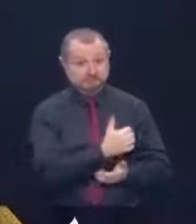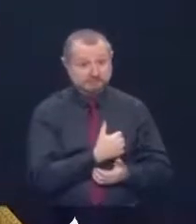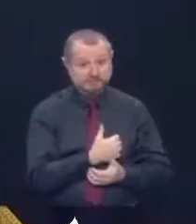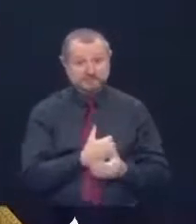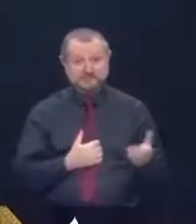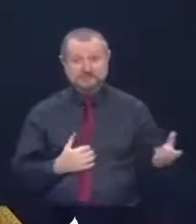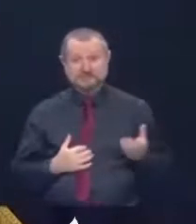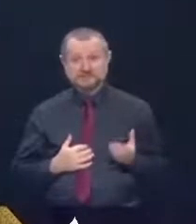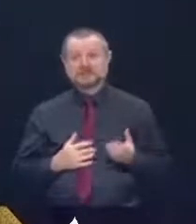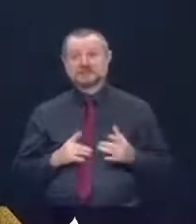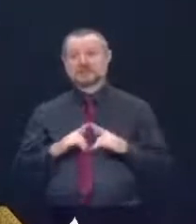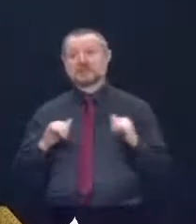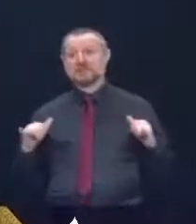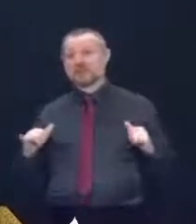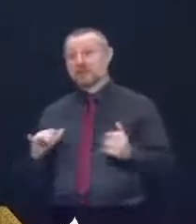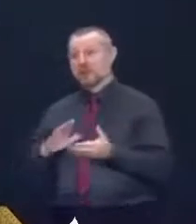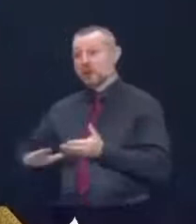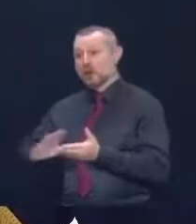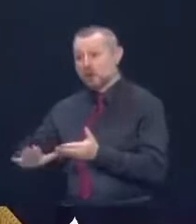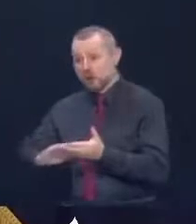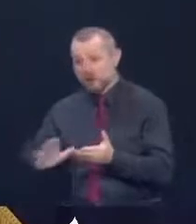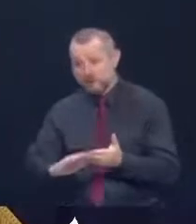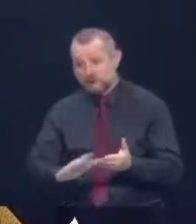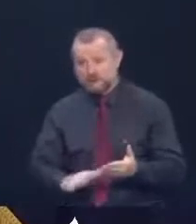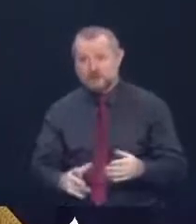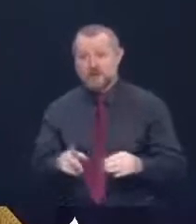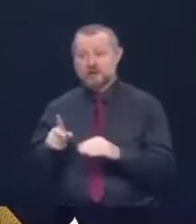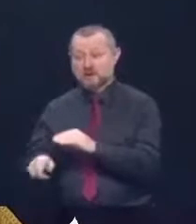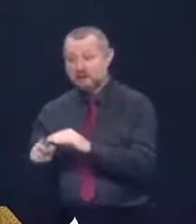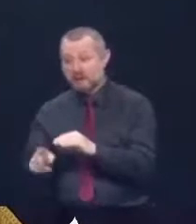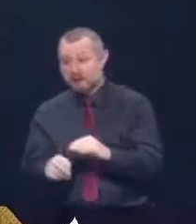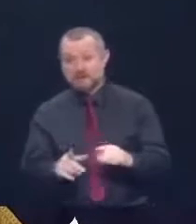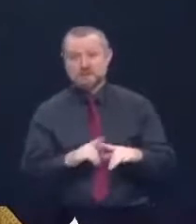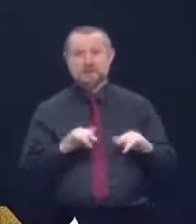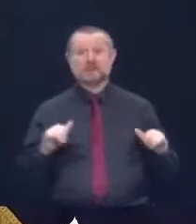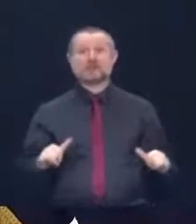government cuts, and borrow,